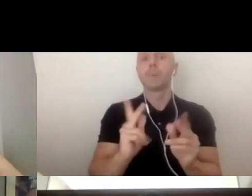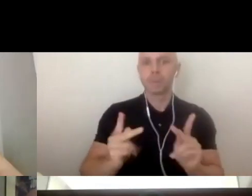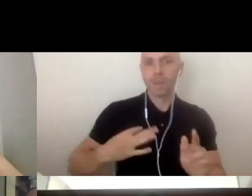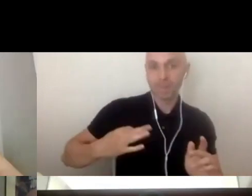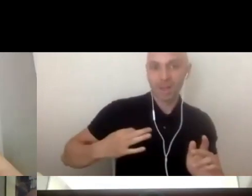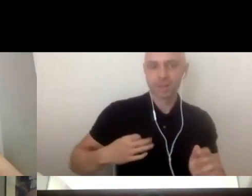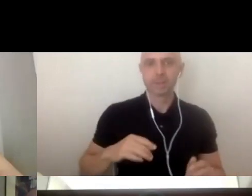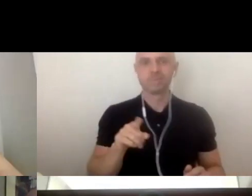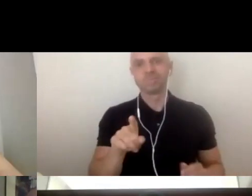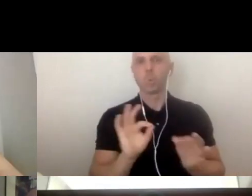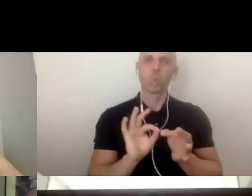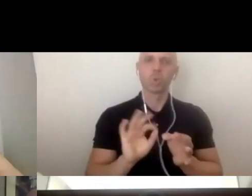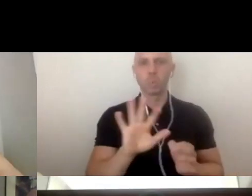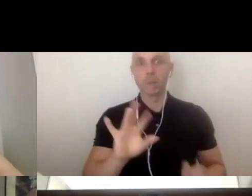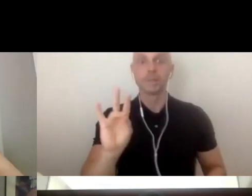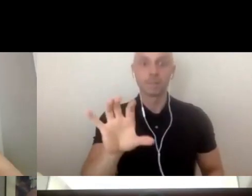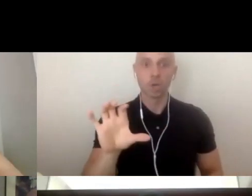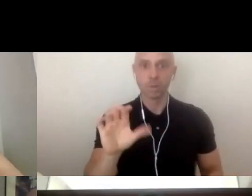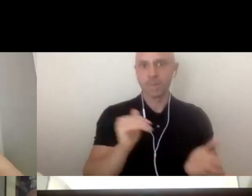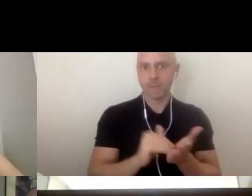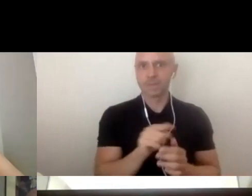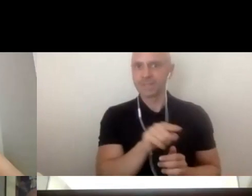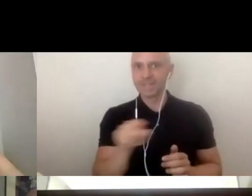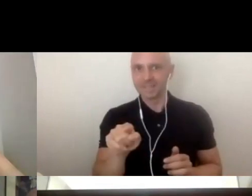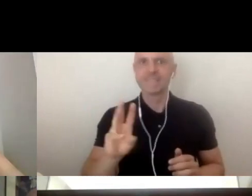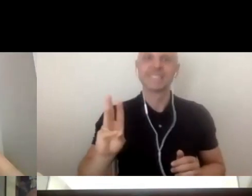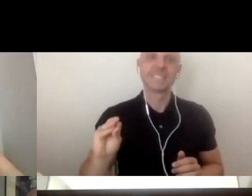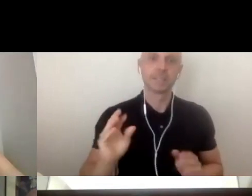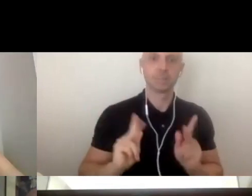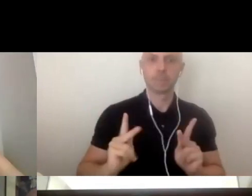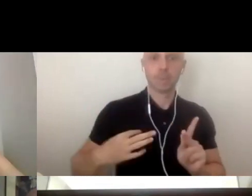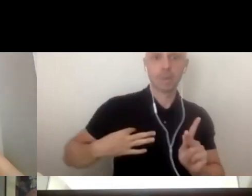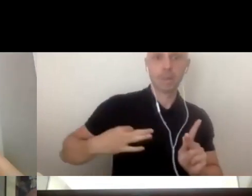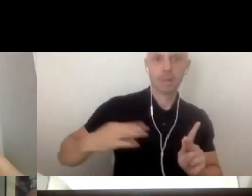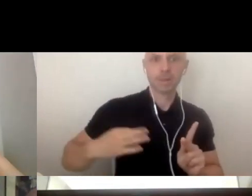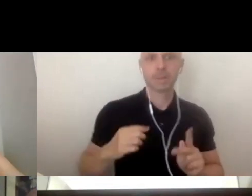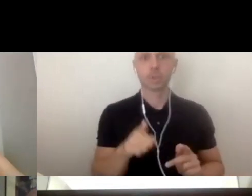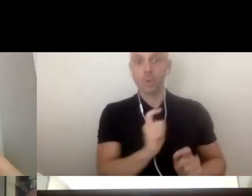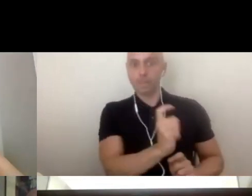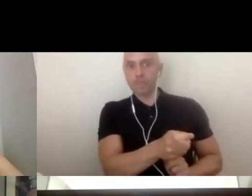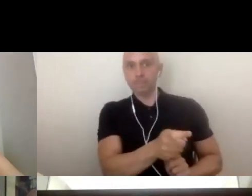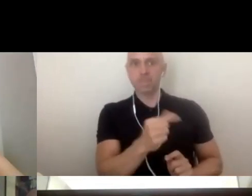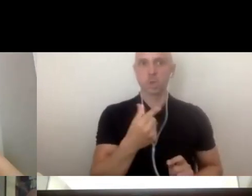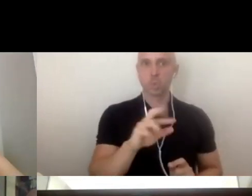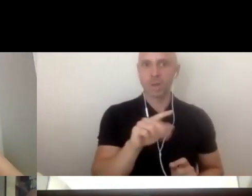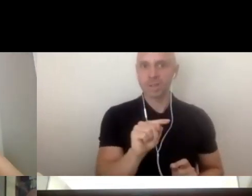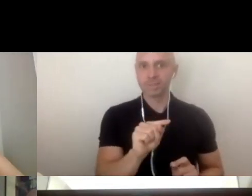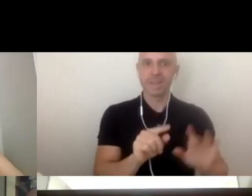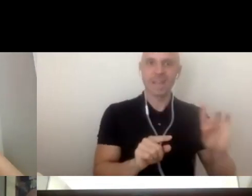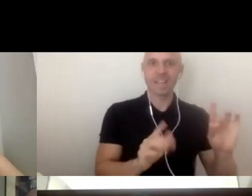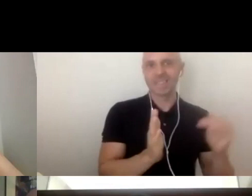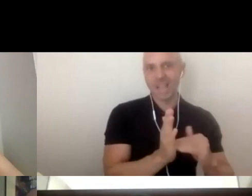There have been about 60 applications, and grants have ranged from around $8,000 to a maximum of